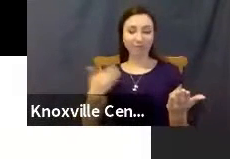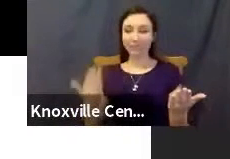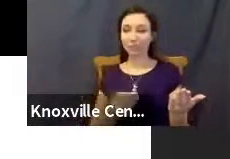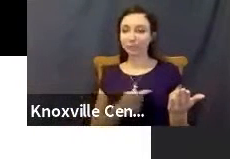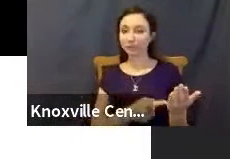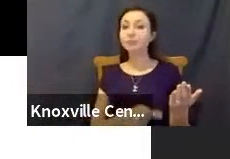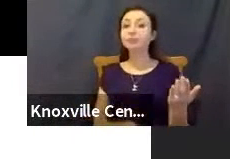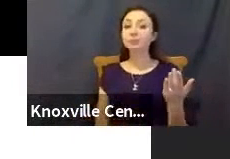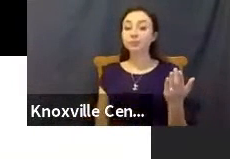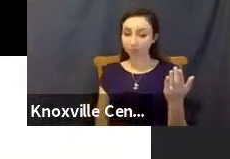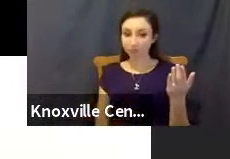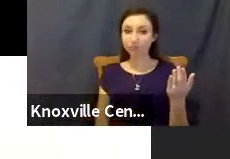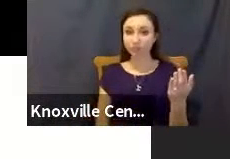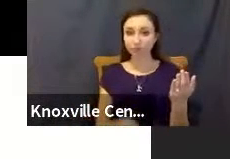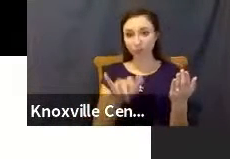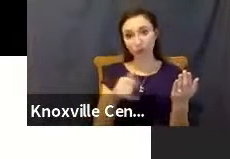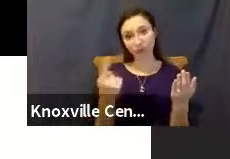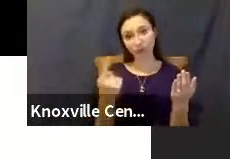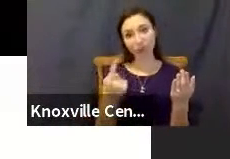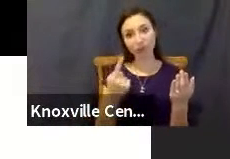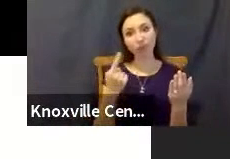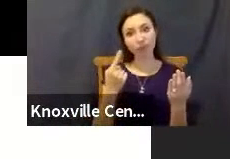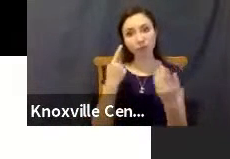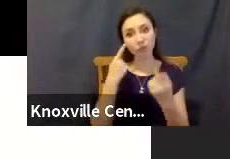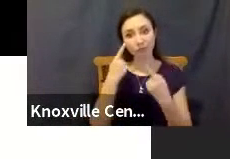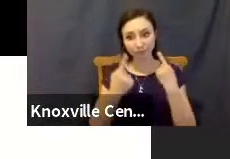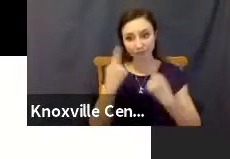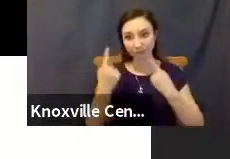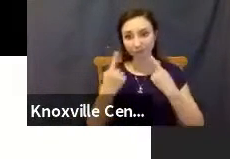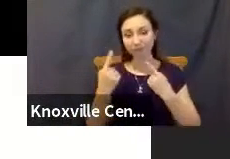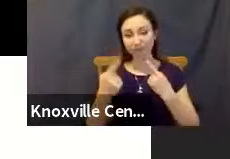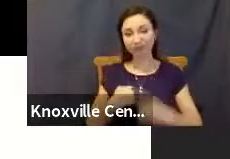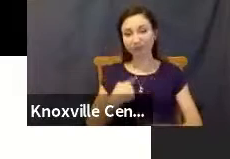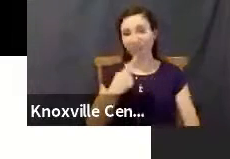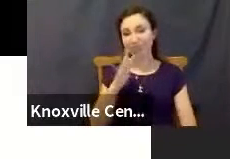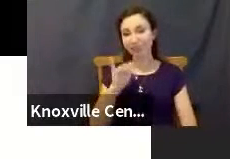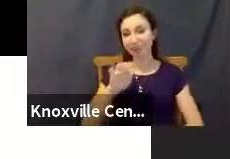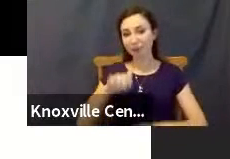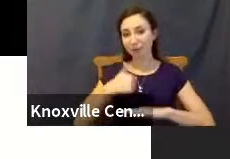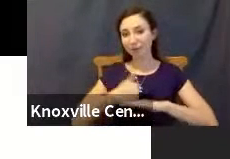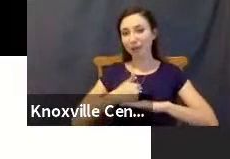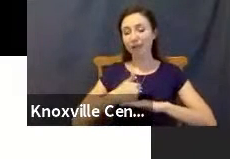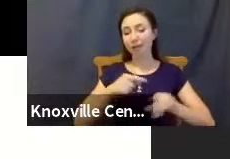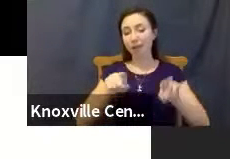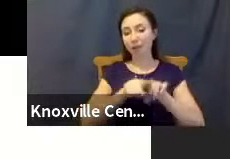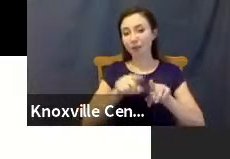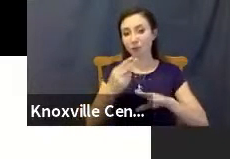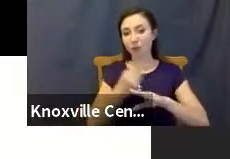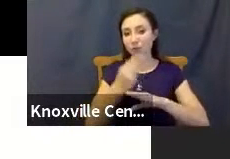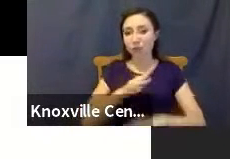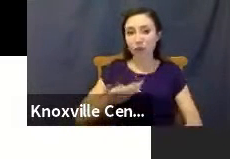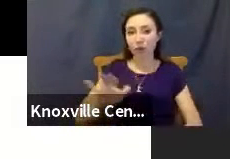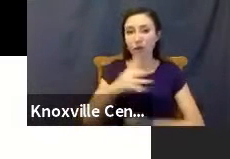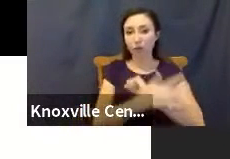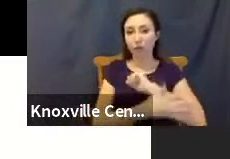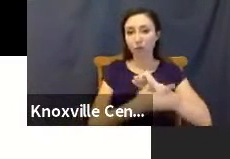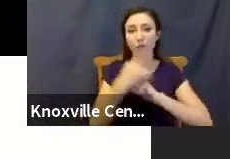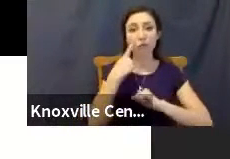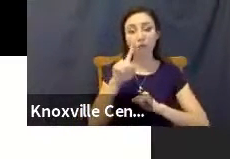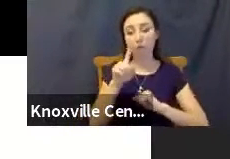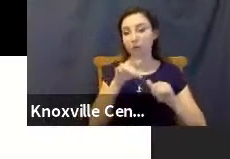So that's something to think of. Again, I say that based because those are also being used across the country as standards.